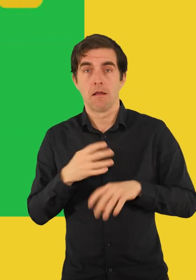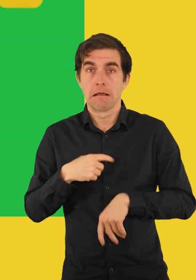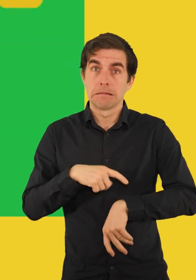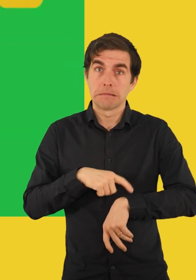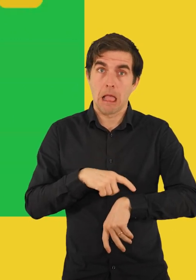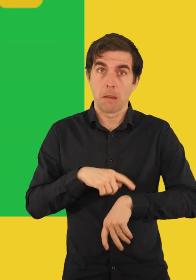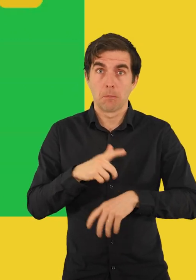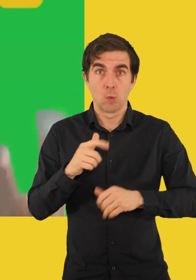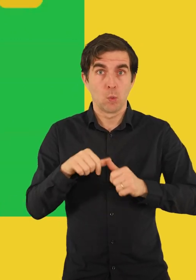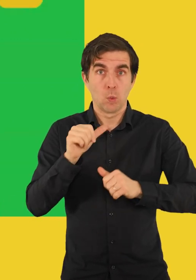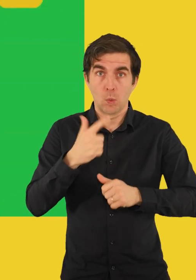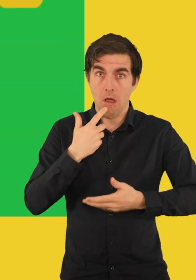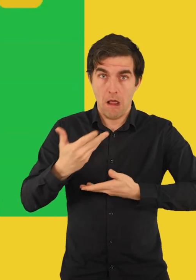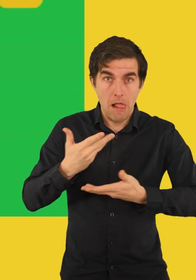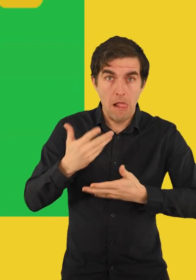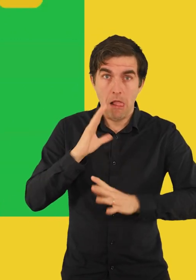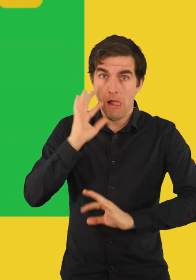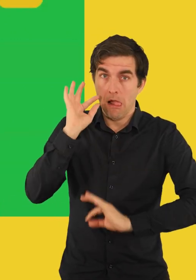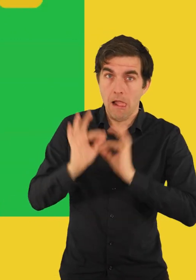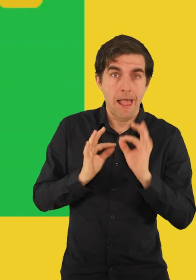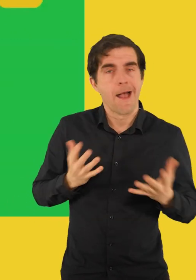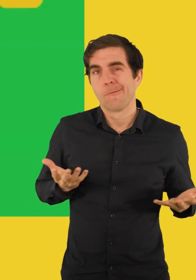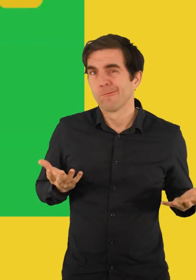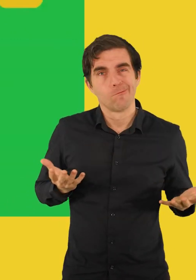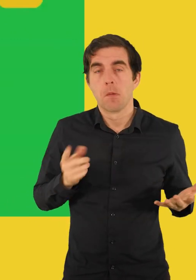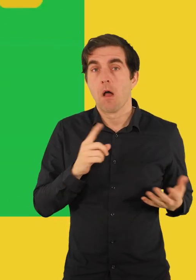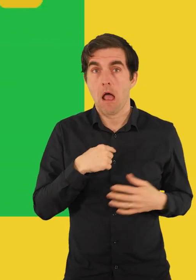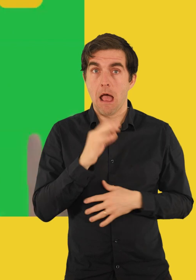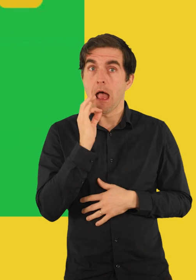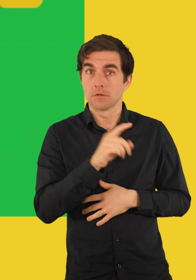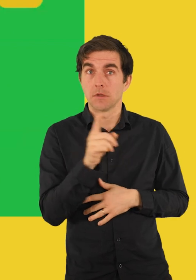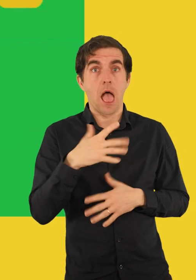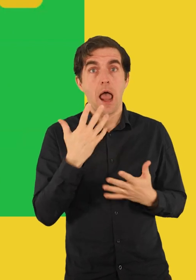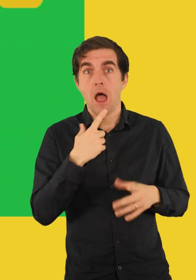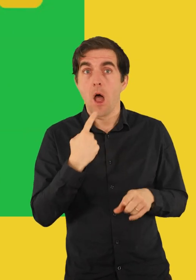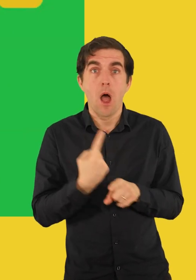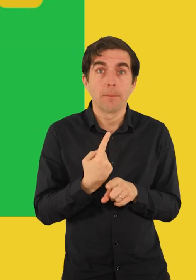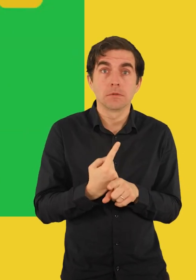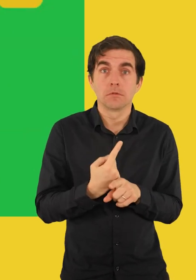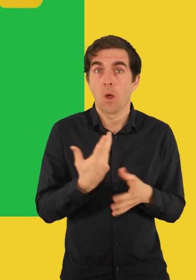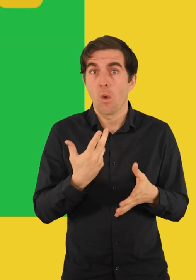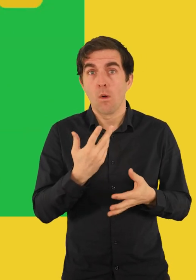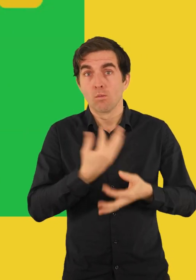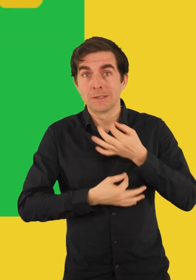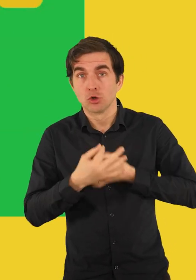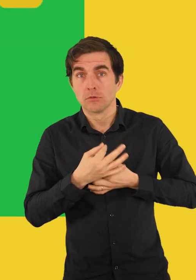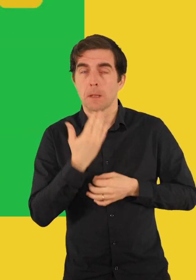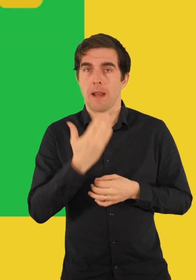we won't have time to have a conversation and a Q&A, but we invite you to add any comments,